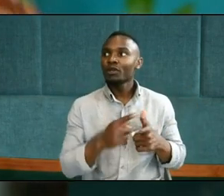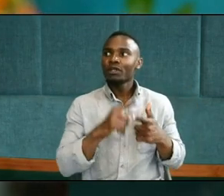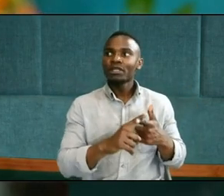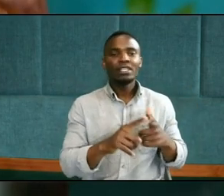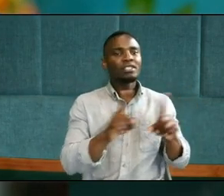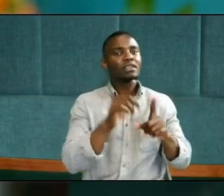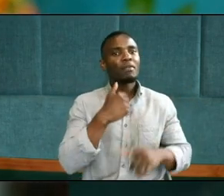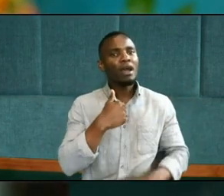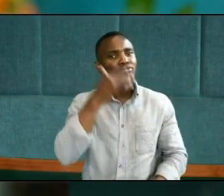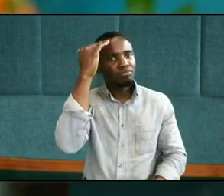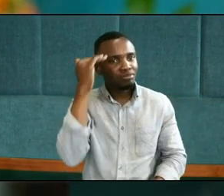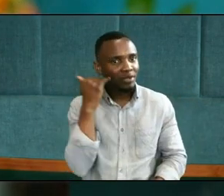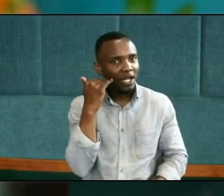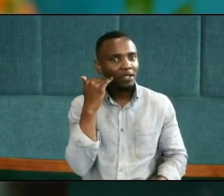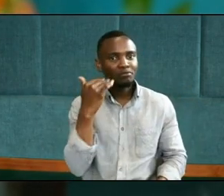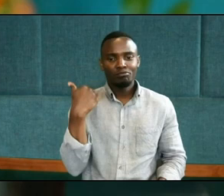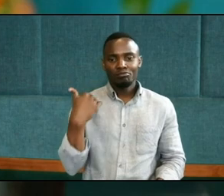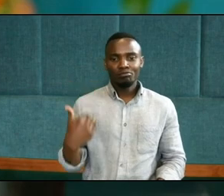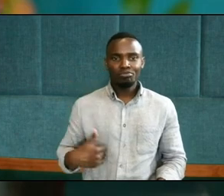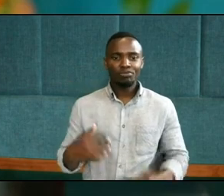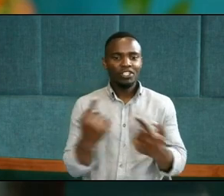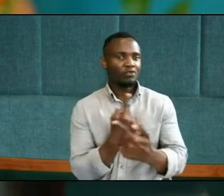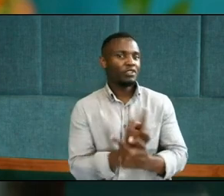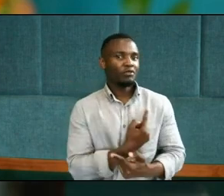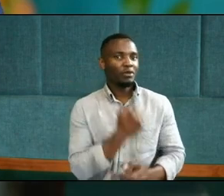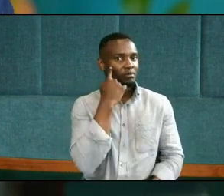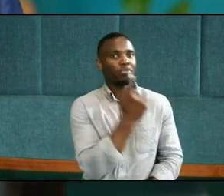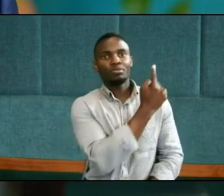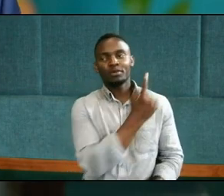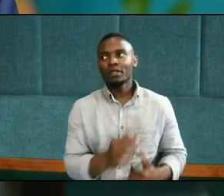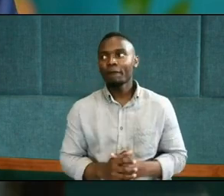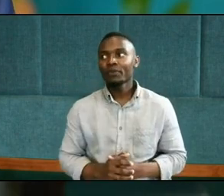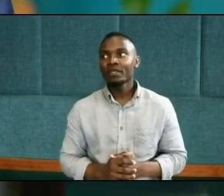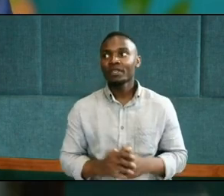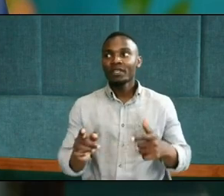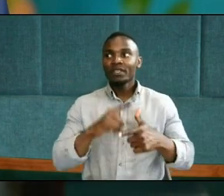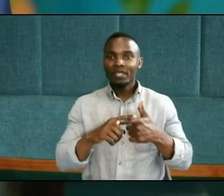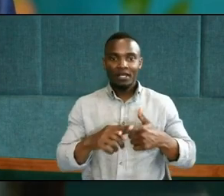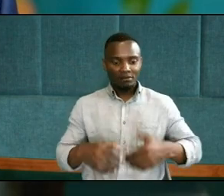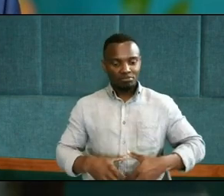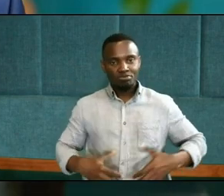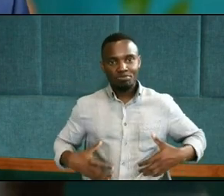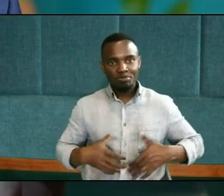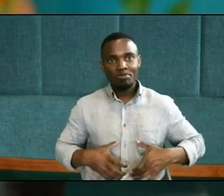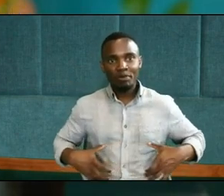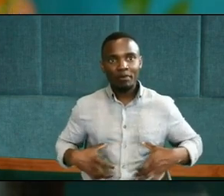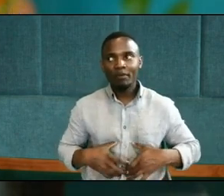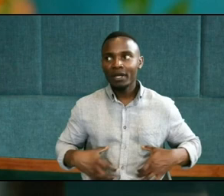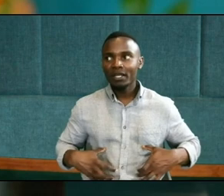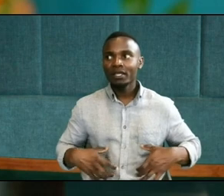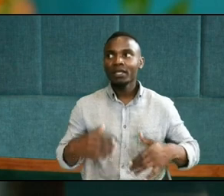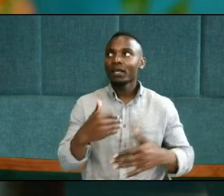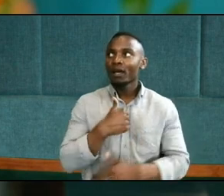of chest and arms of silver, the belly of bronze, and